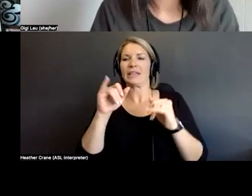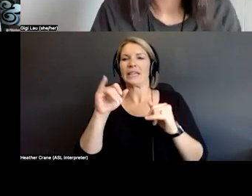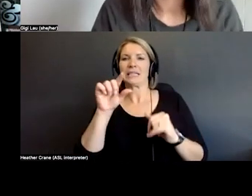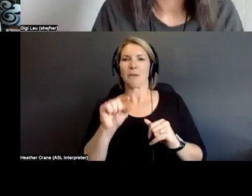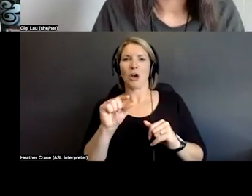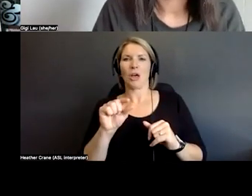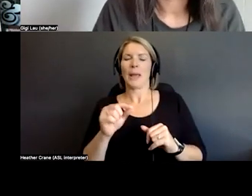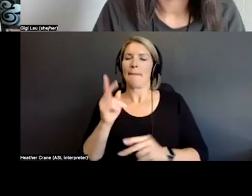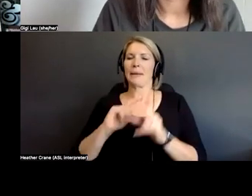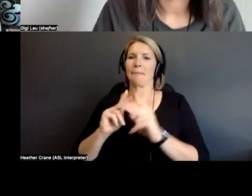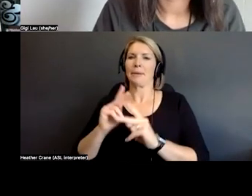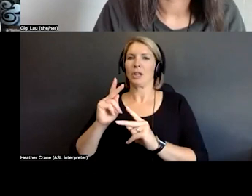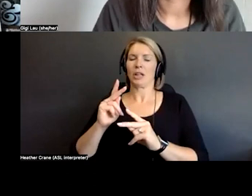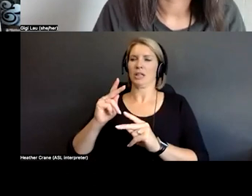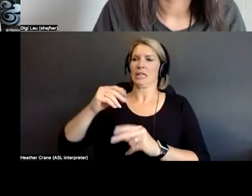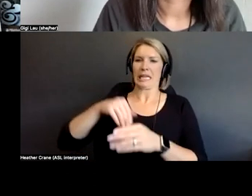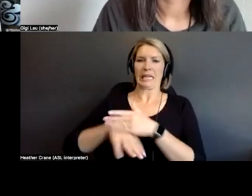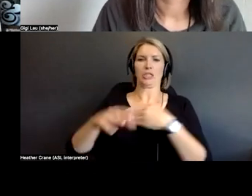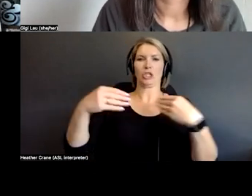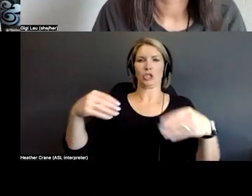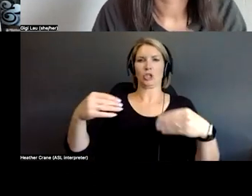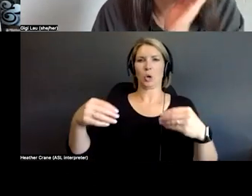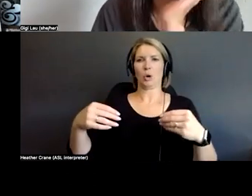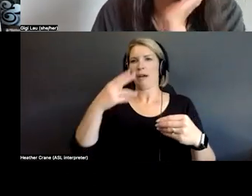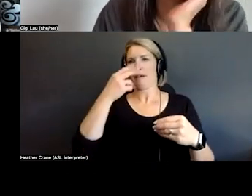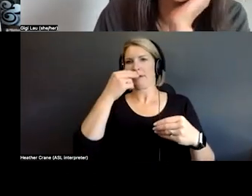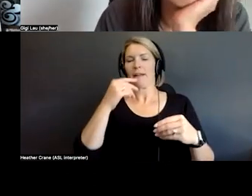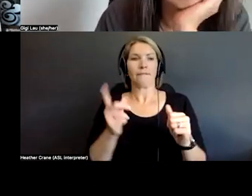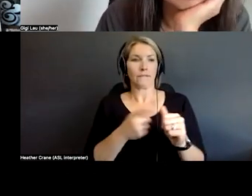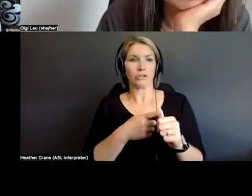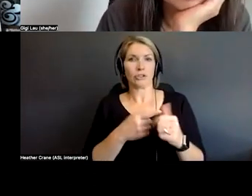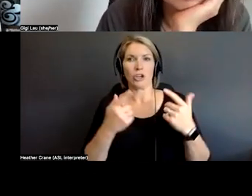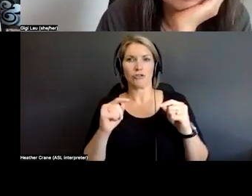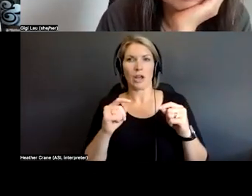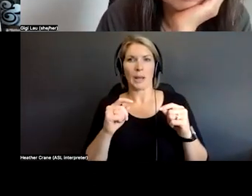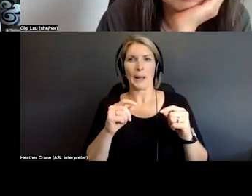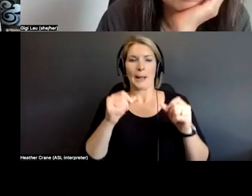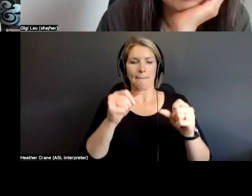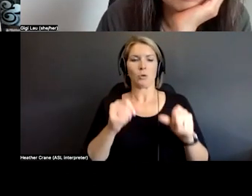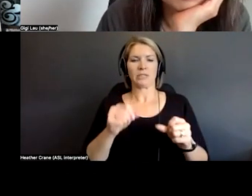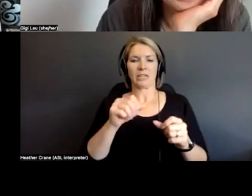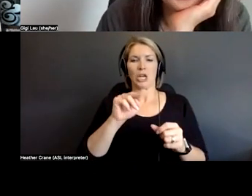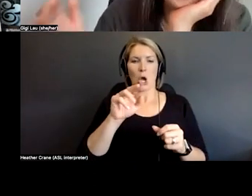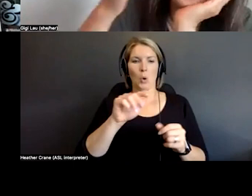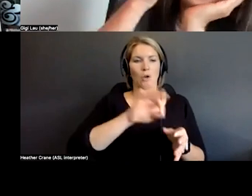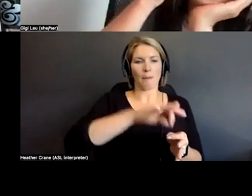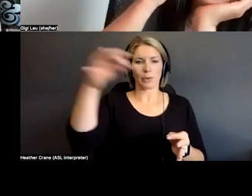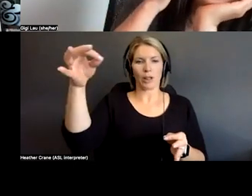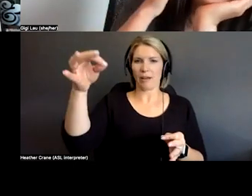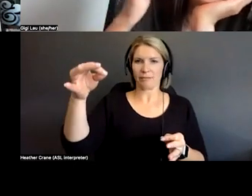reactions, and both were rather interesting. They would try to peel off the post-it note, first off.